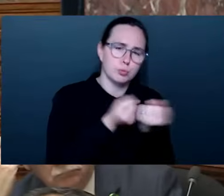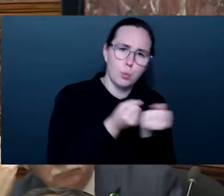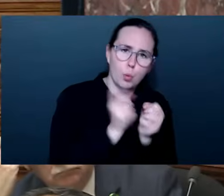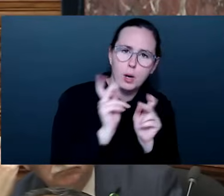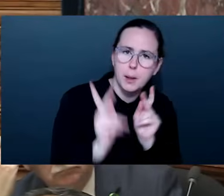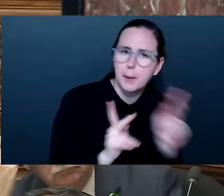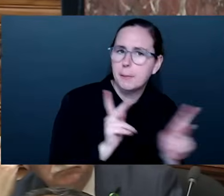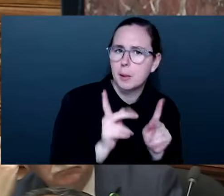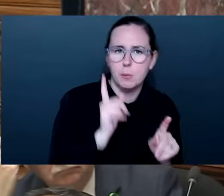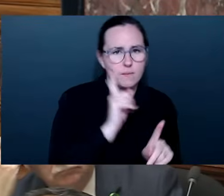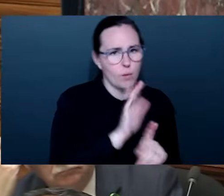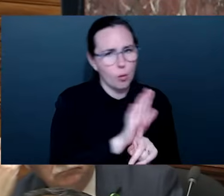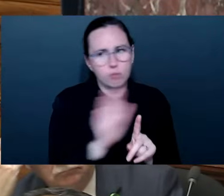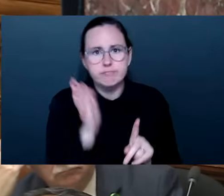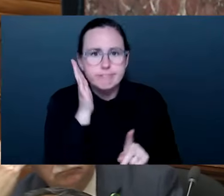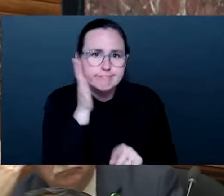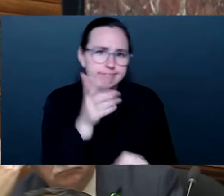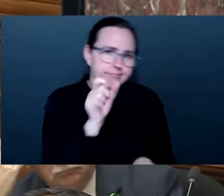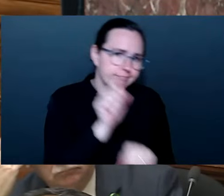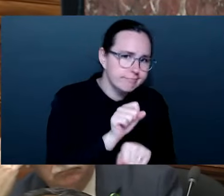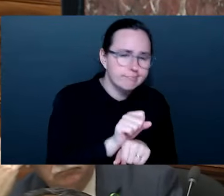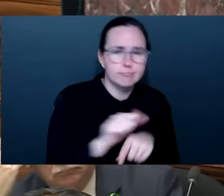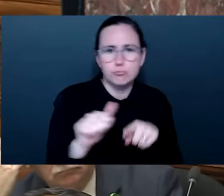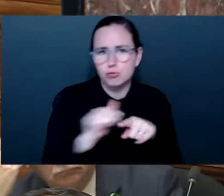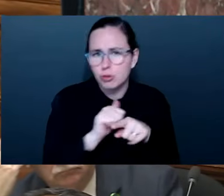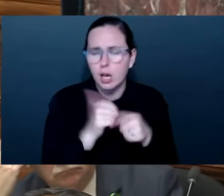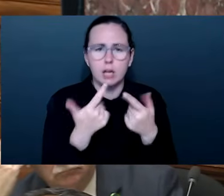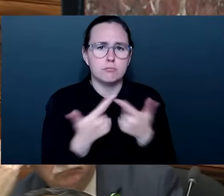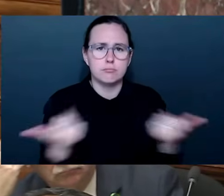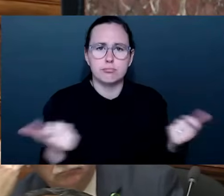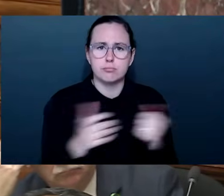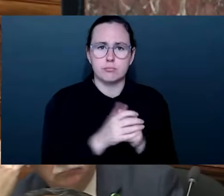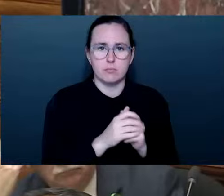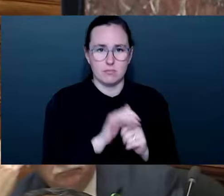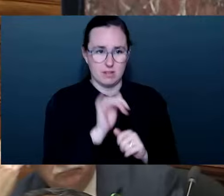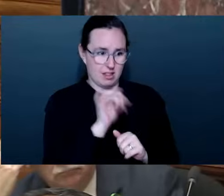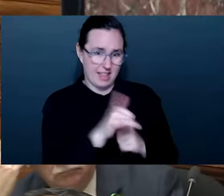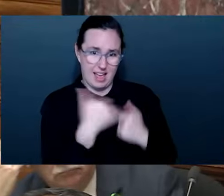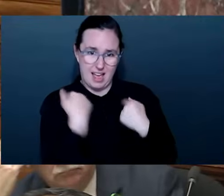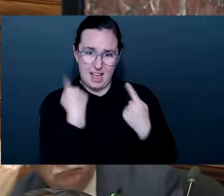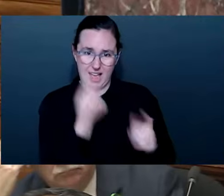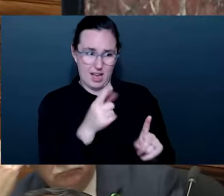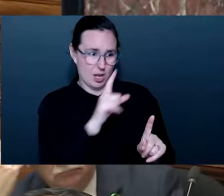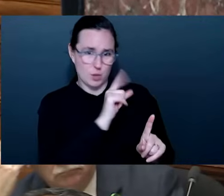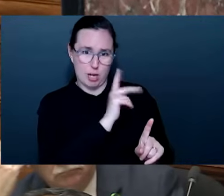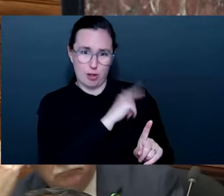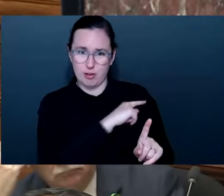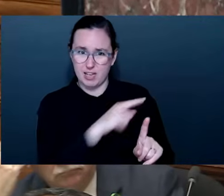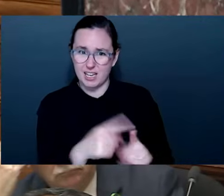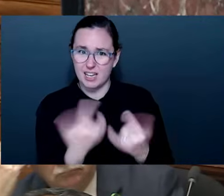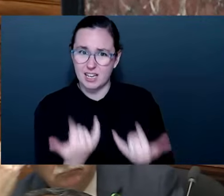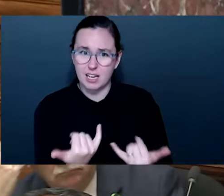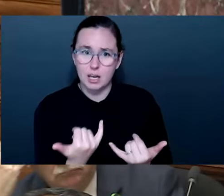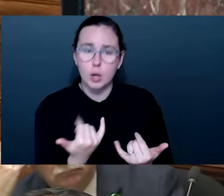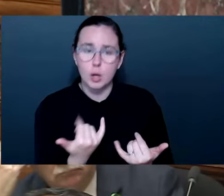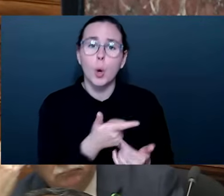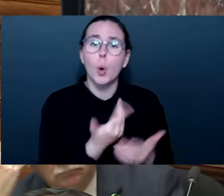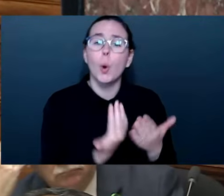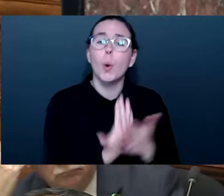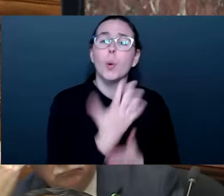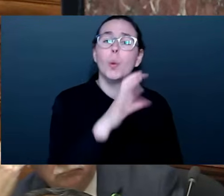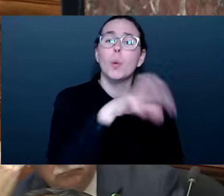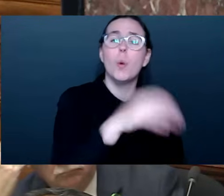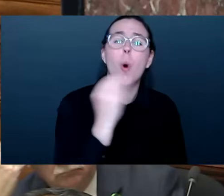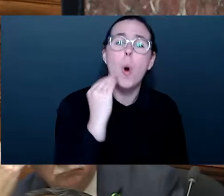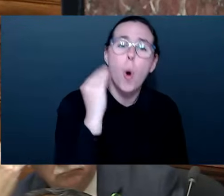2023, Mr. Speaker, we've opened 800 new and renovated spaces for Downtown East Side residents, with more than 900